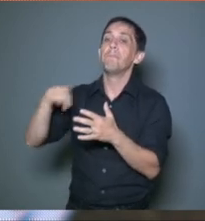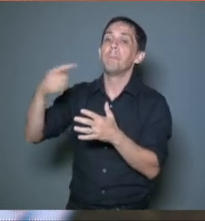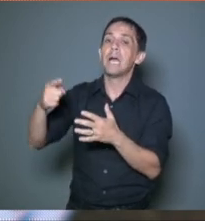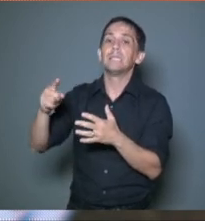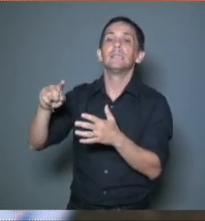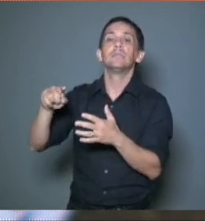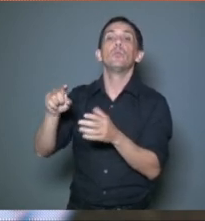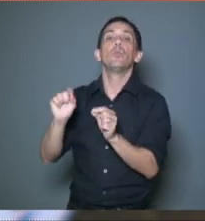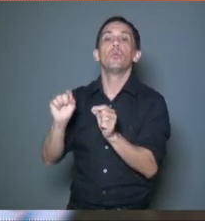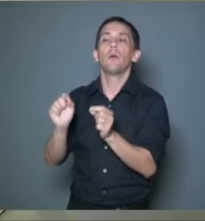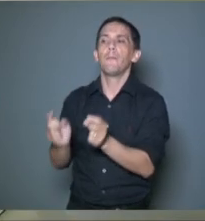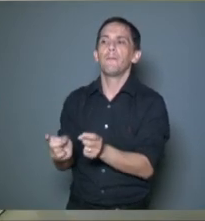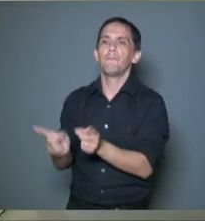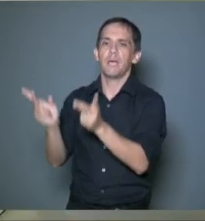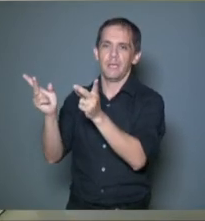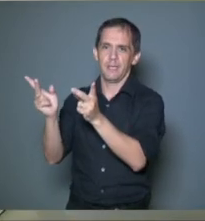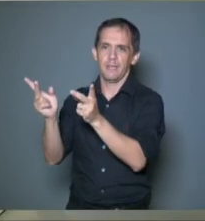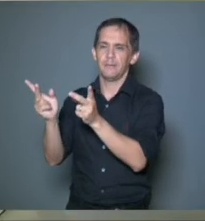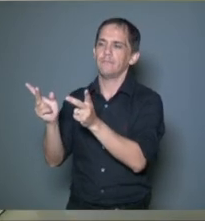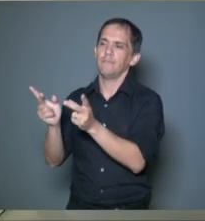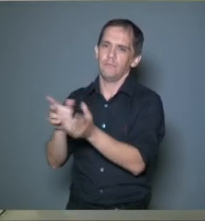gates.